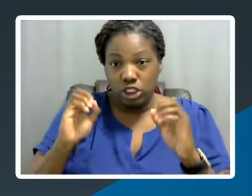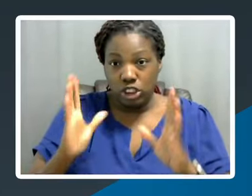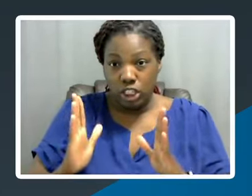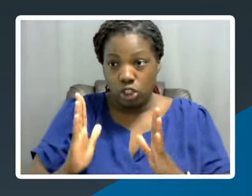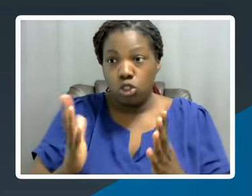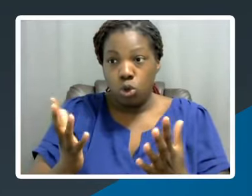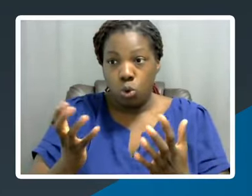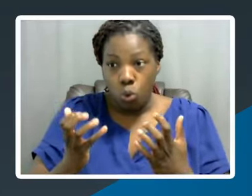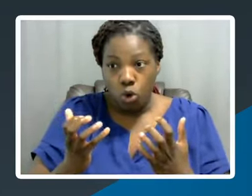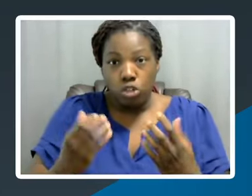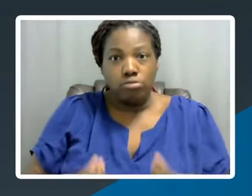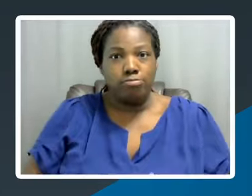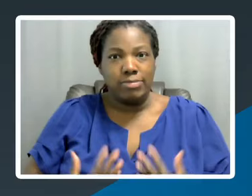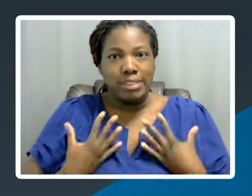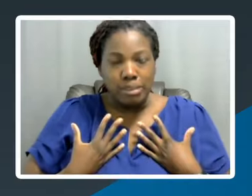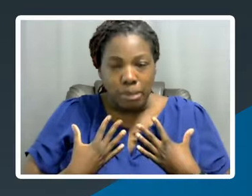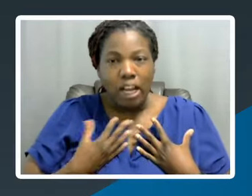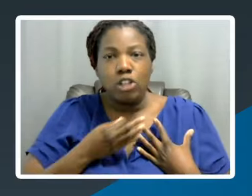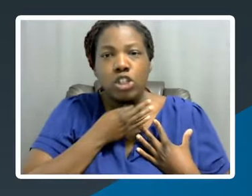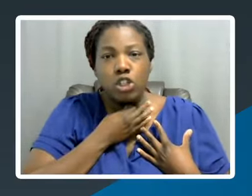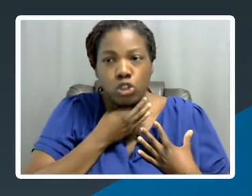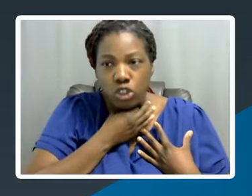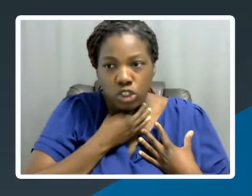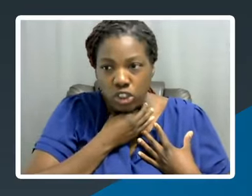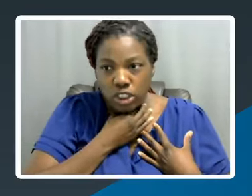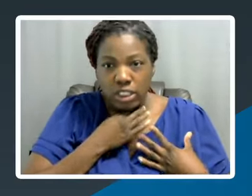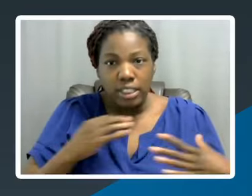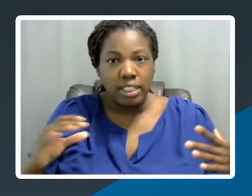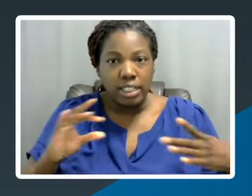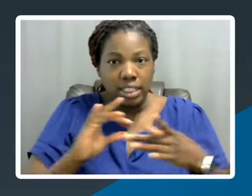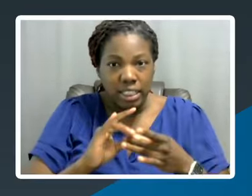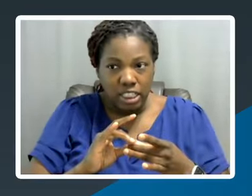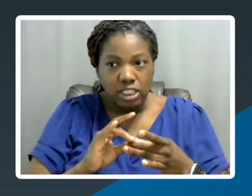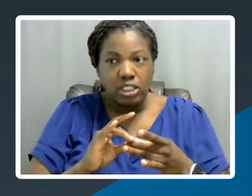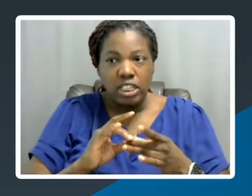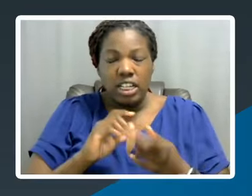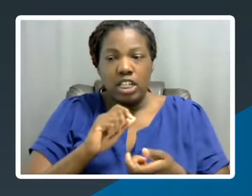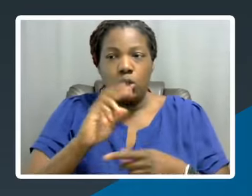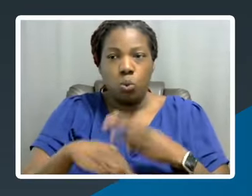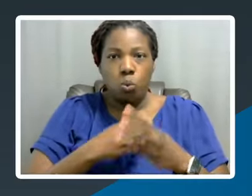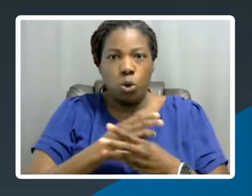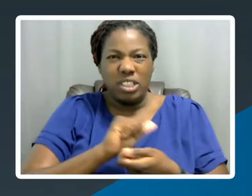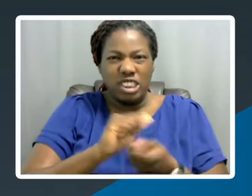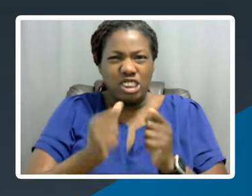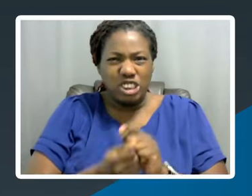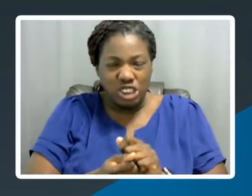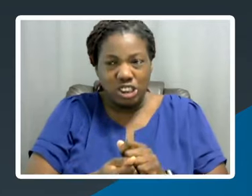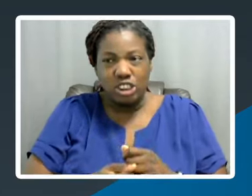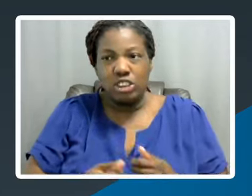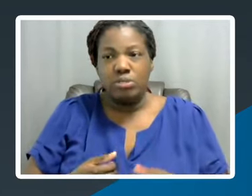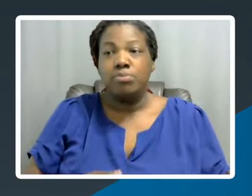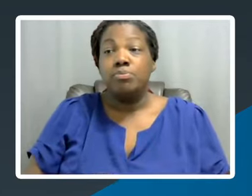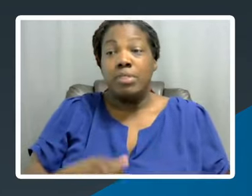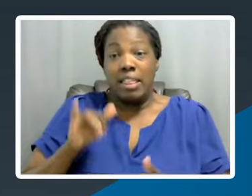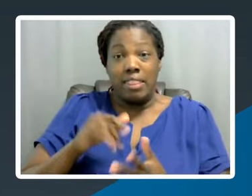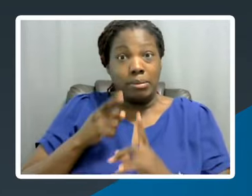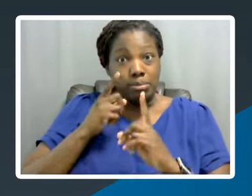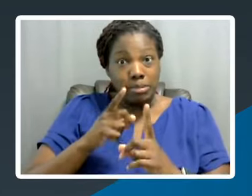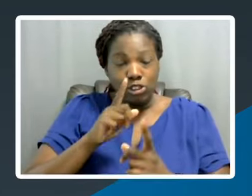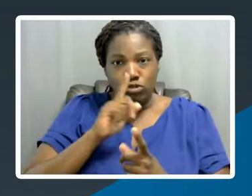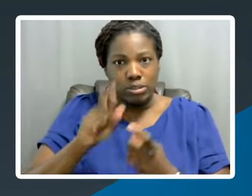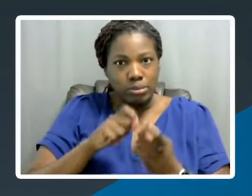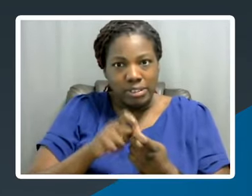inspire curiosity and connections in a changing world. And that mission is very specific. It's not just